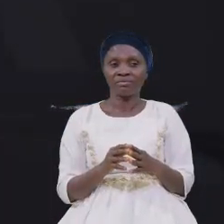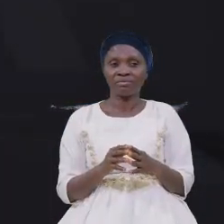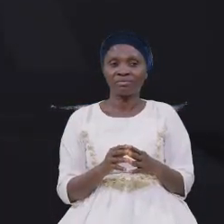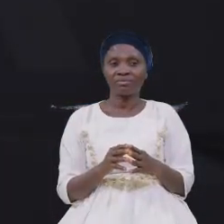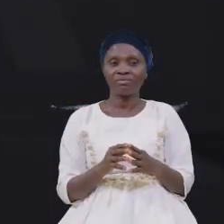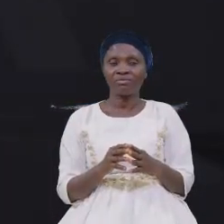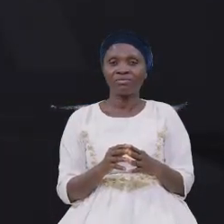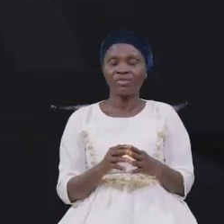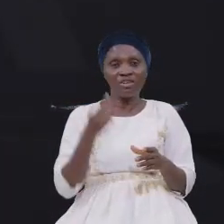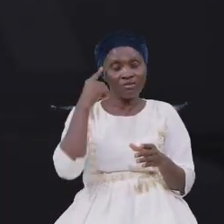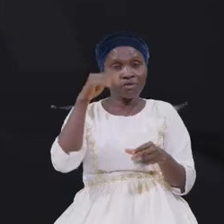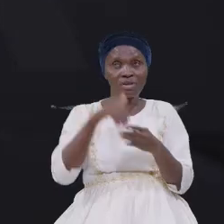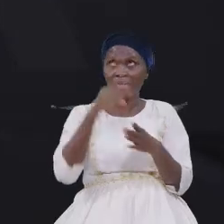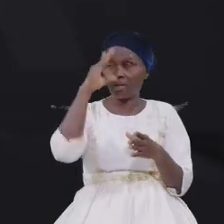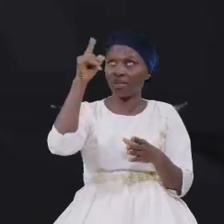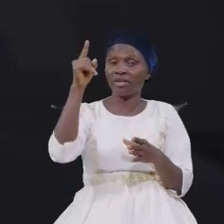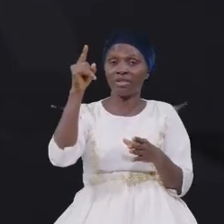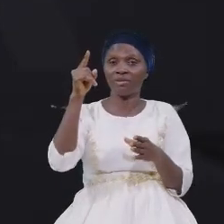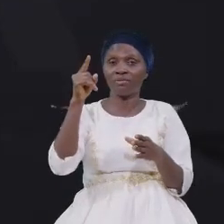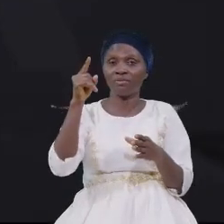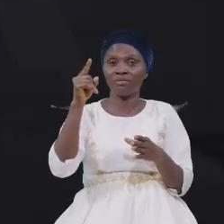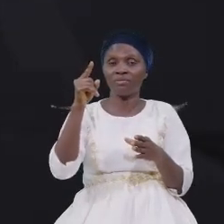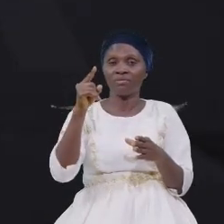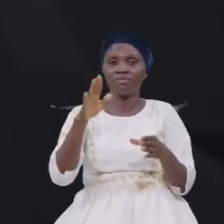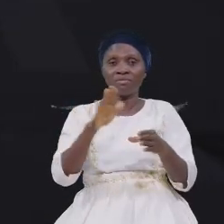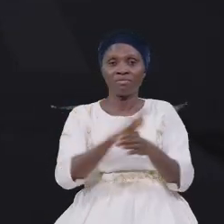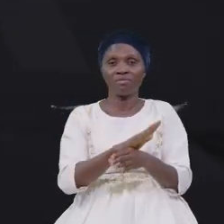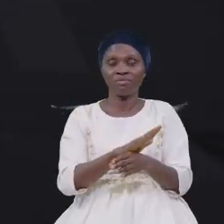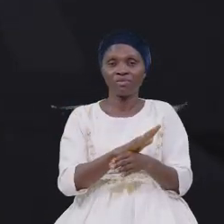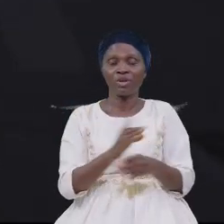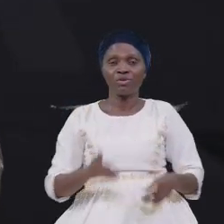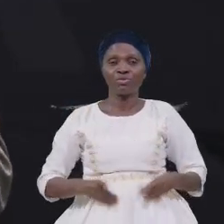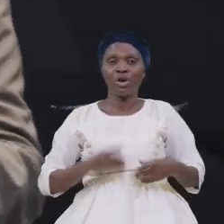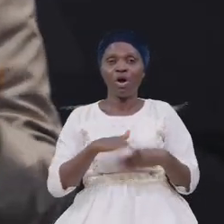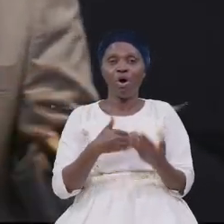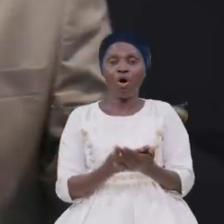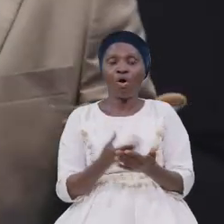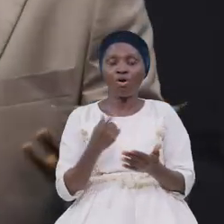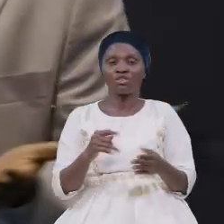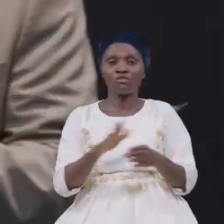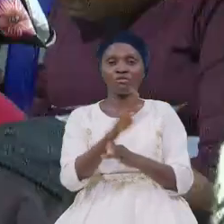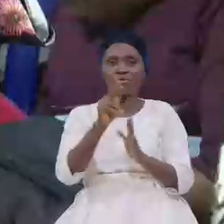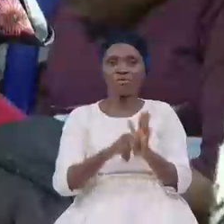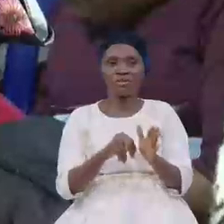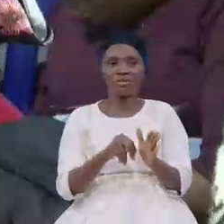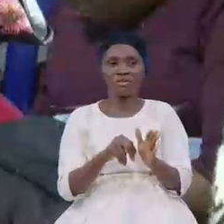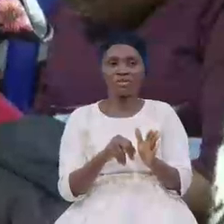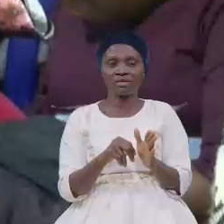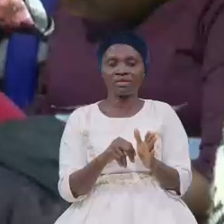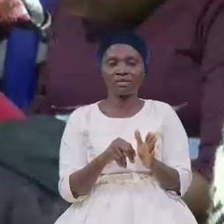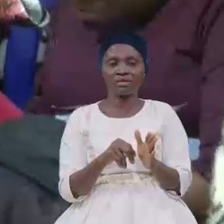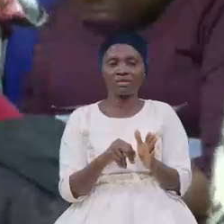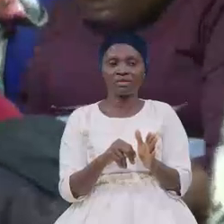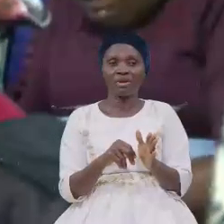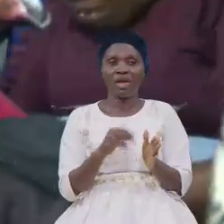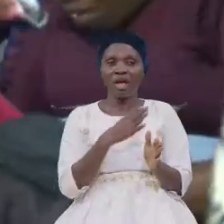fullness of the Godhead bodily. Look at verse 10. In verse 10, and ye are complete